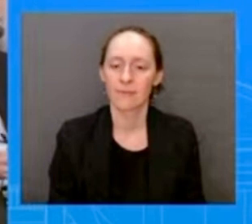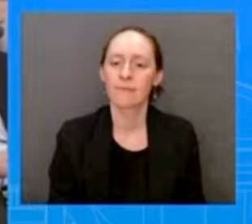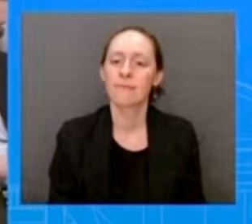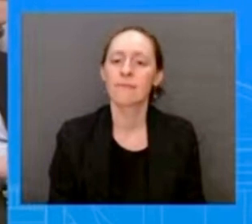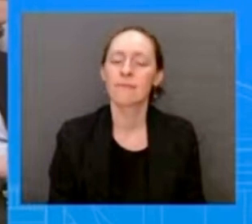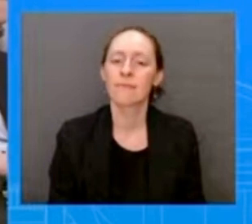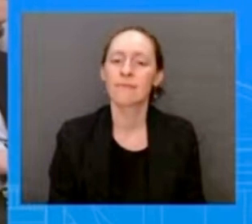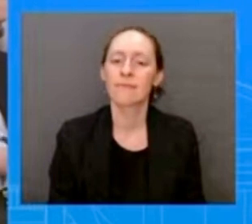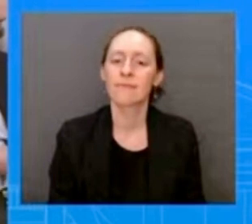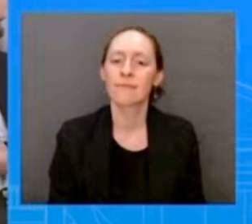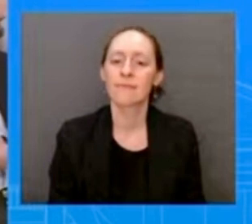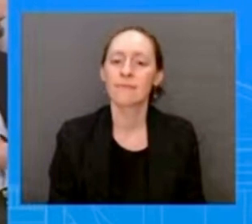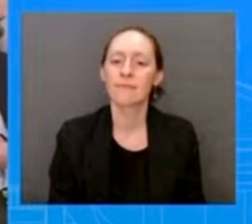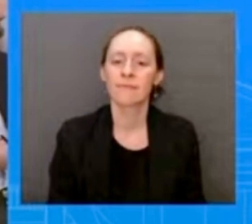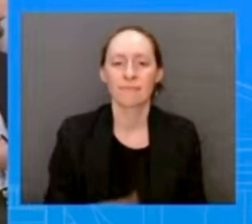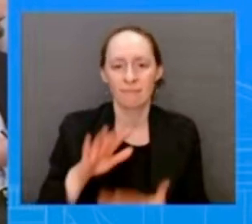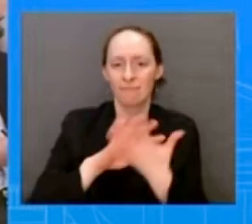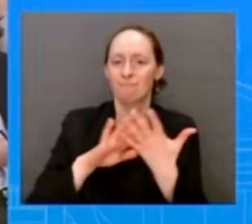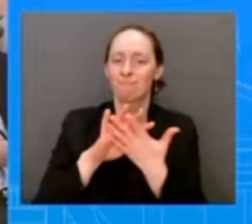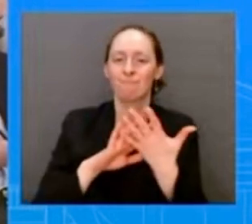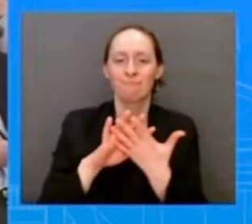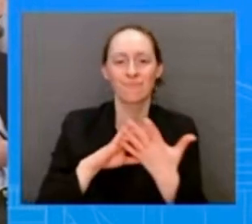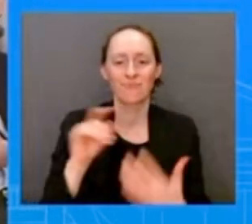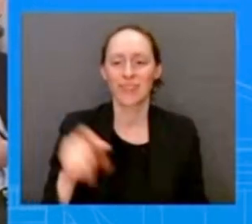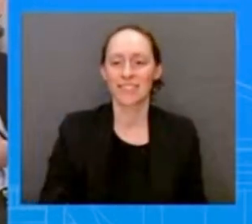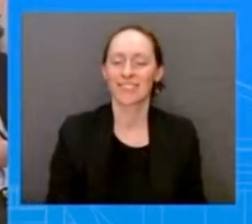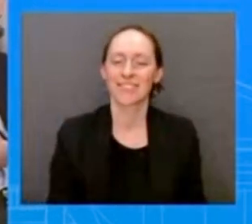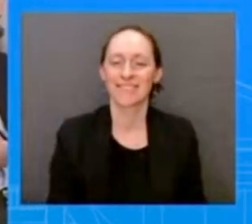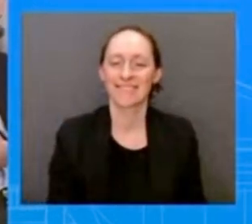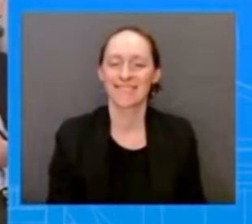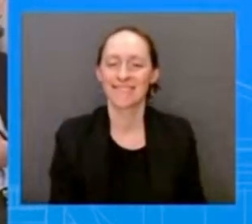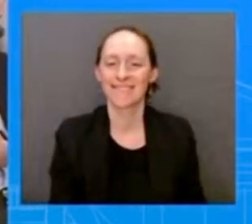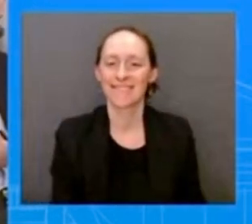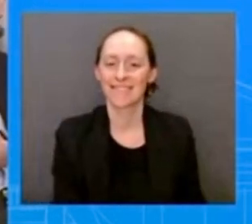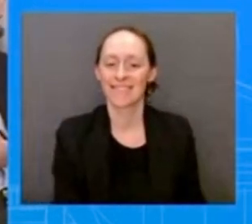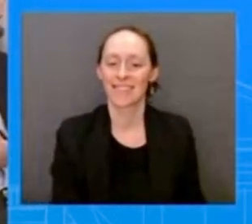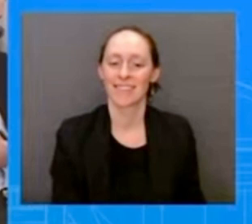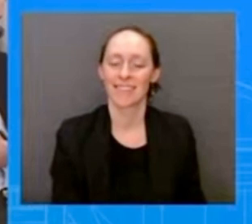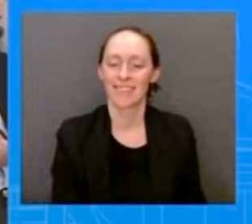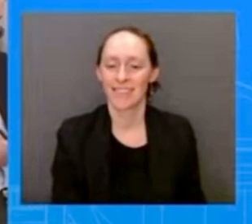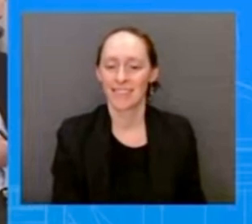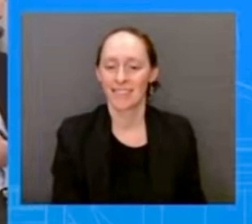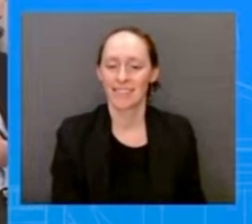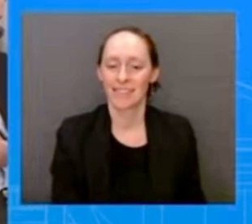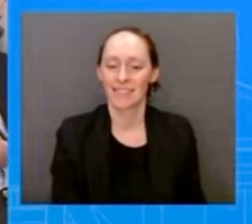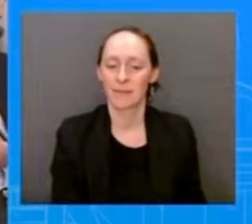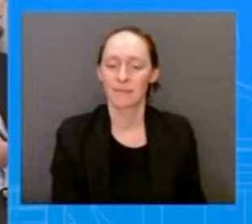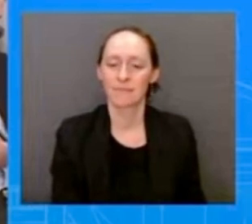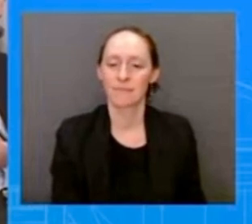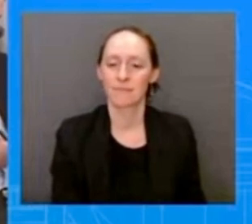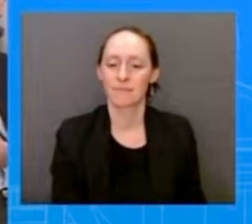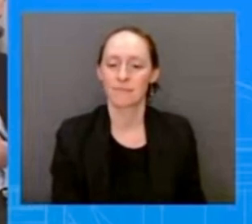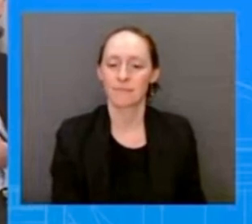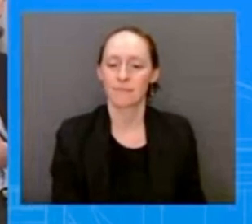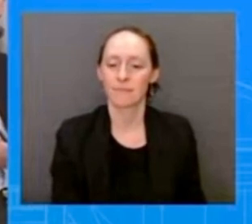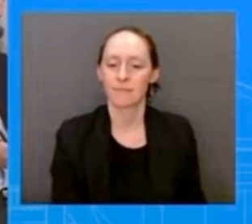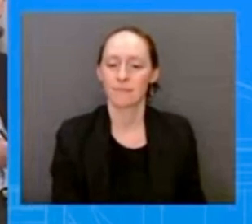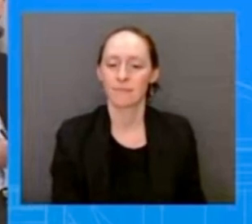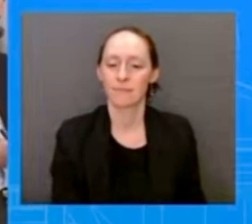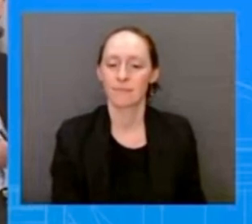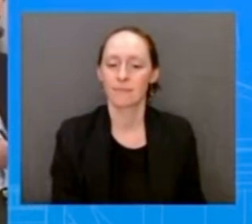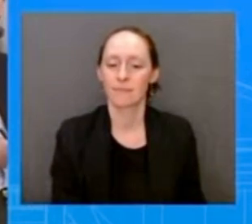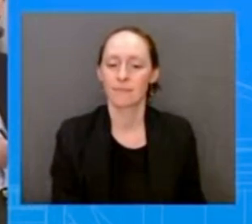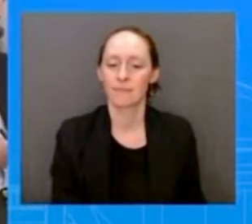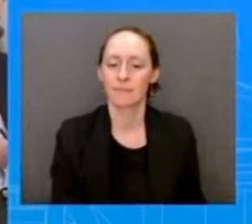should they pass the Senate to overturn the changes to DC's criminal code. The president has spoken a bit about his support for DC state in the past, but you